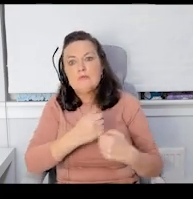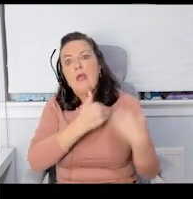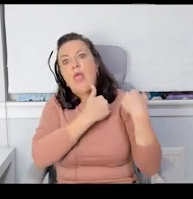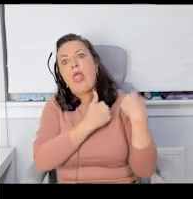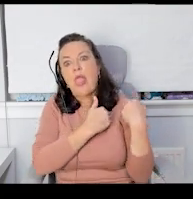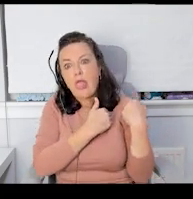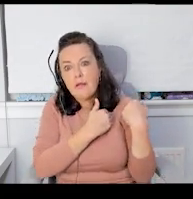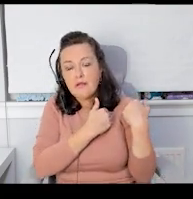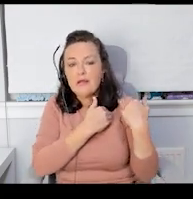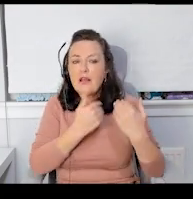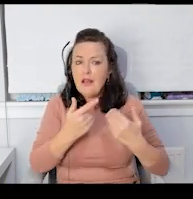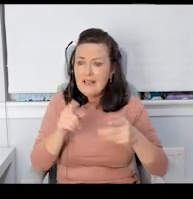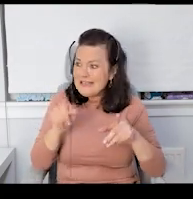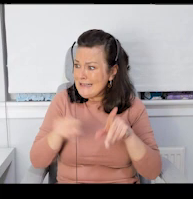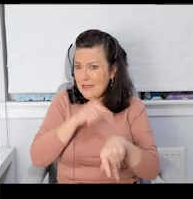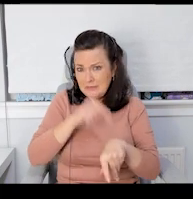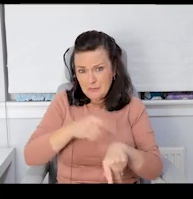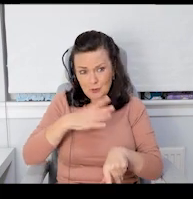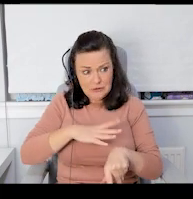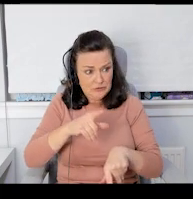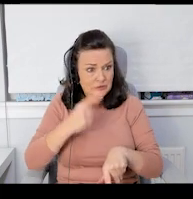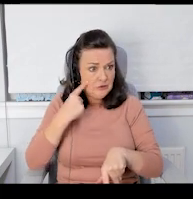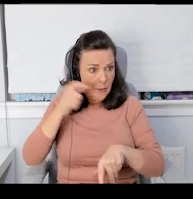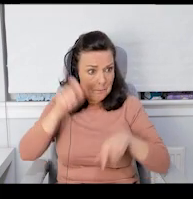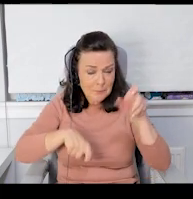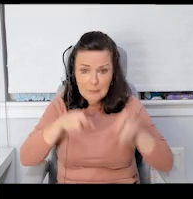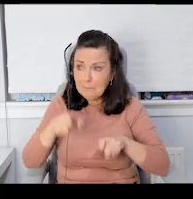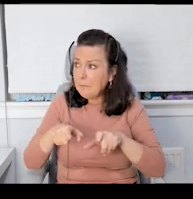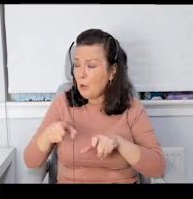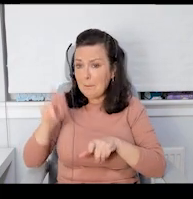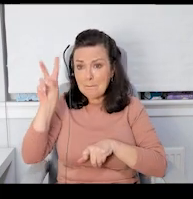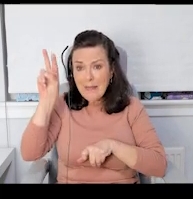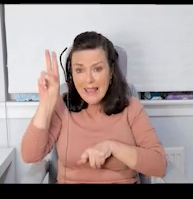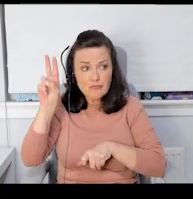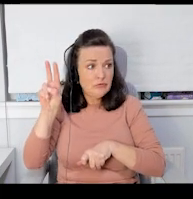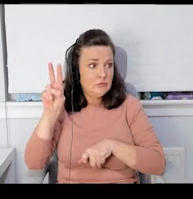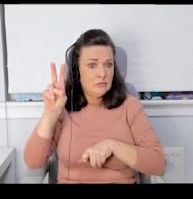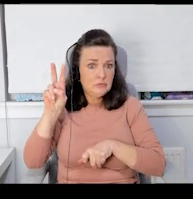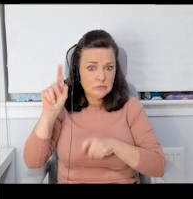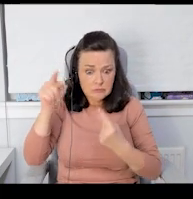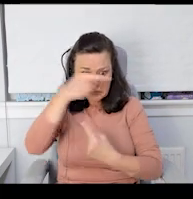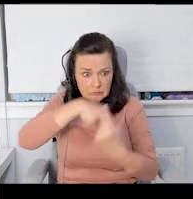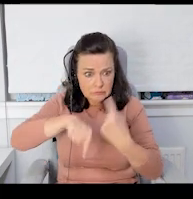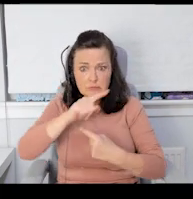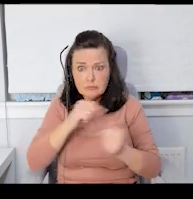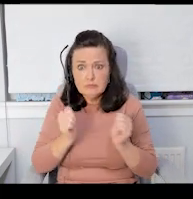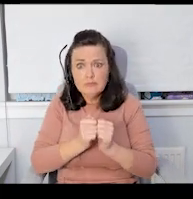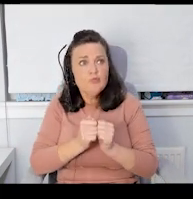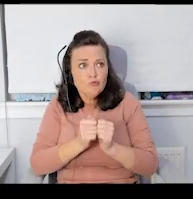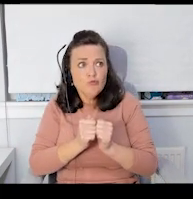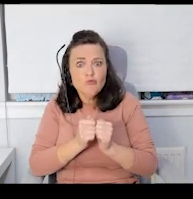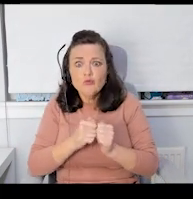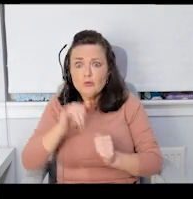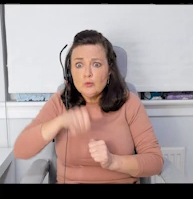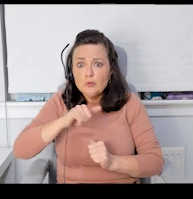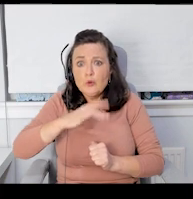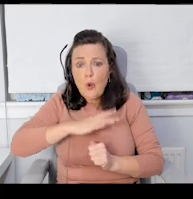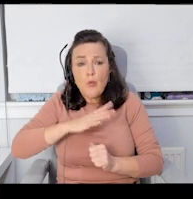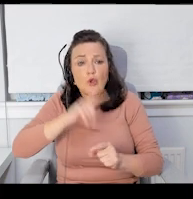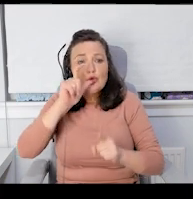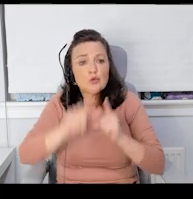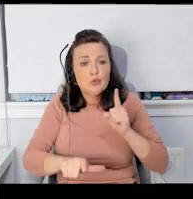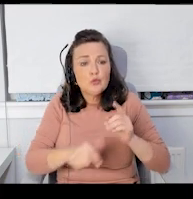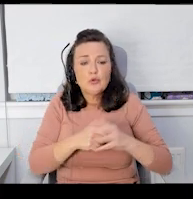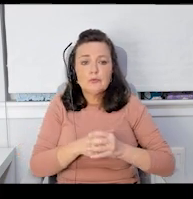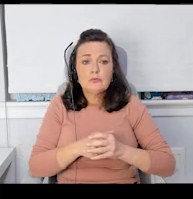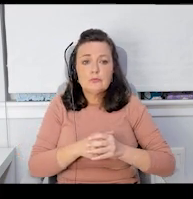need to get the buy-in of all parties. And that does take time. It takes a while, and we now have a real trusting relationship.